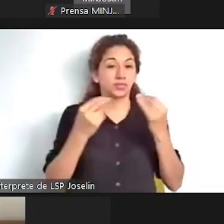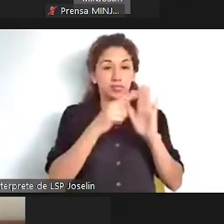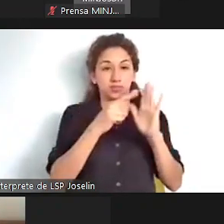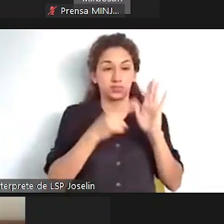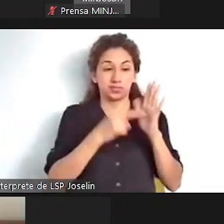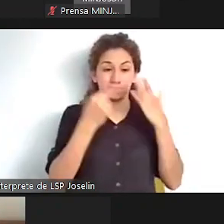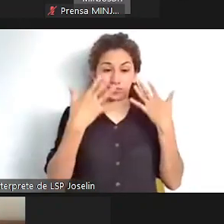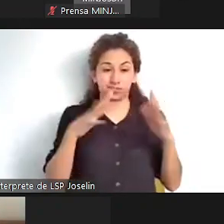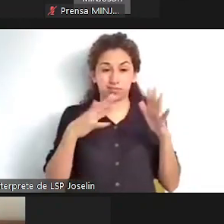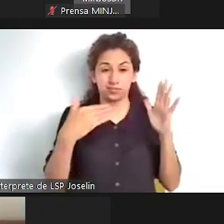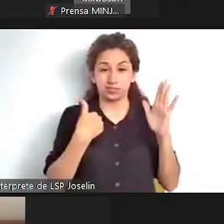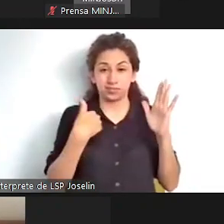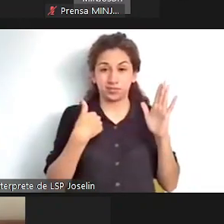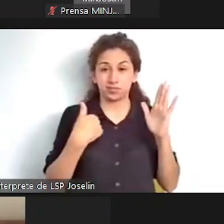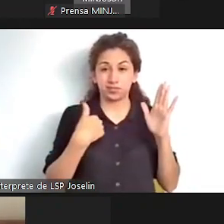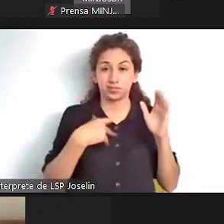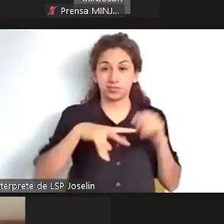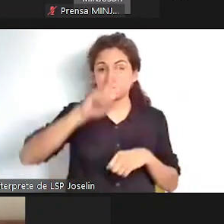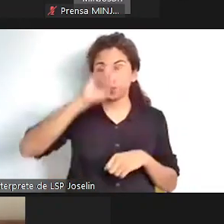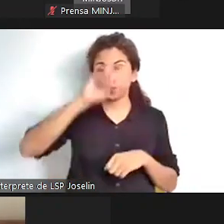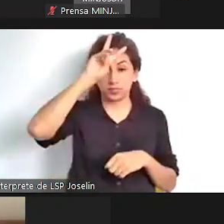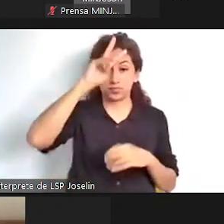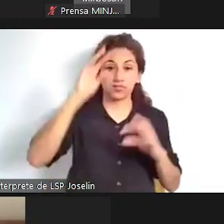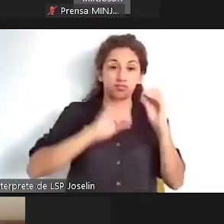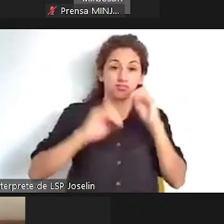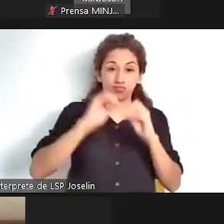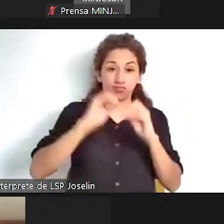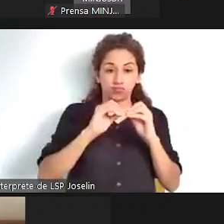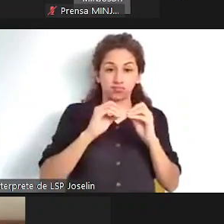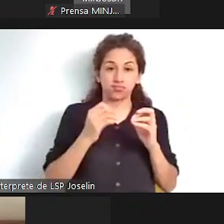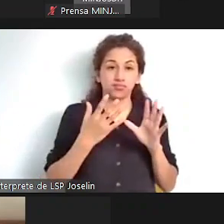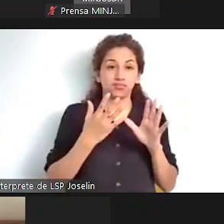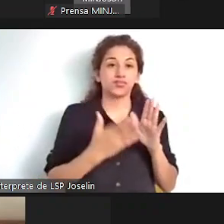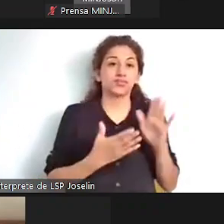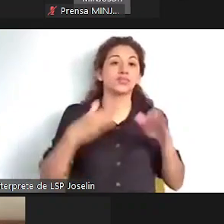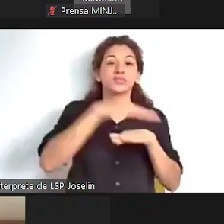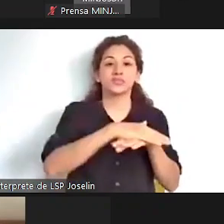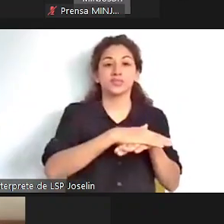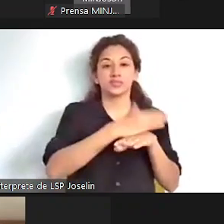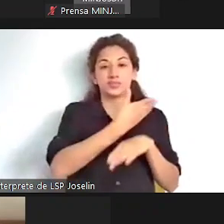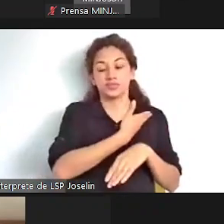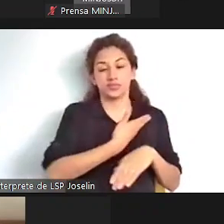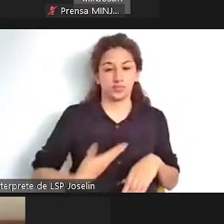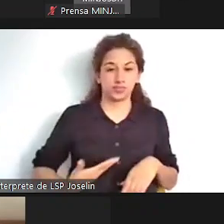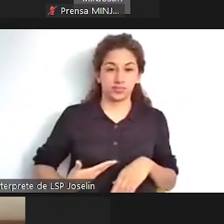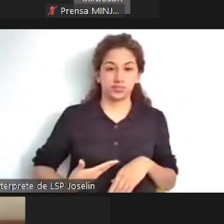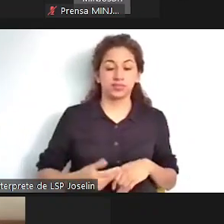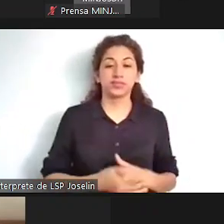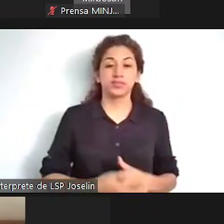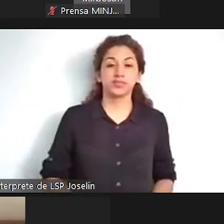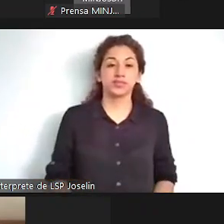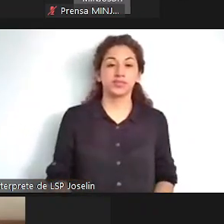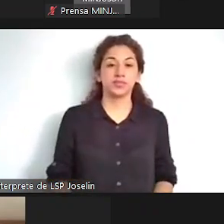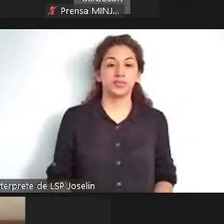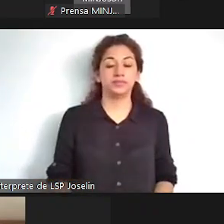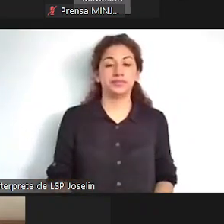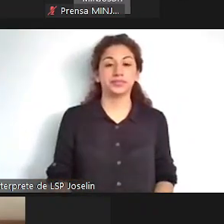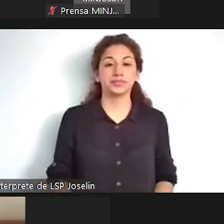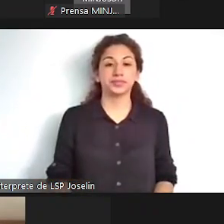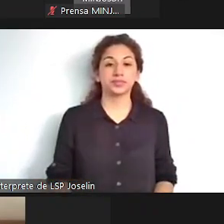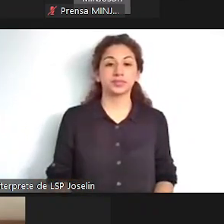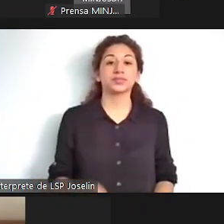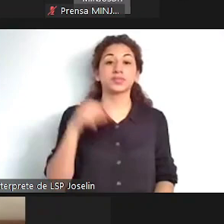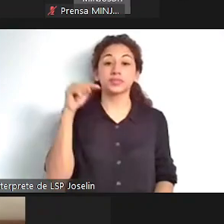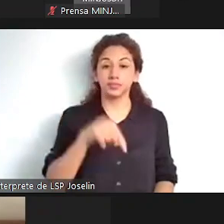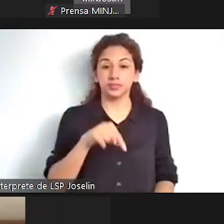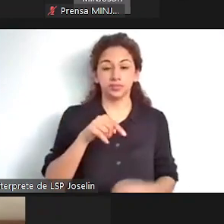a on a uh standards that are already existing in per war above our legislation so